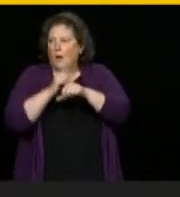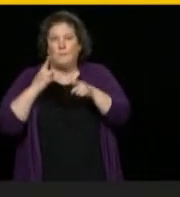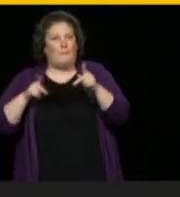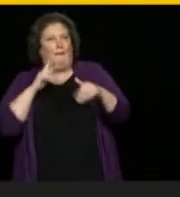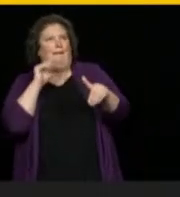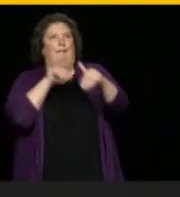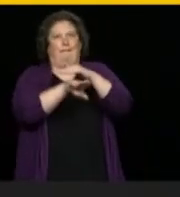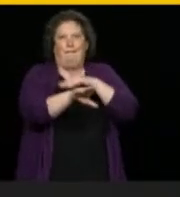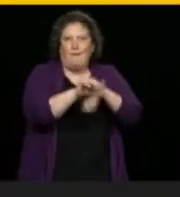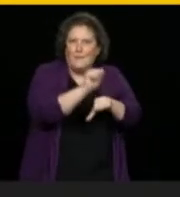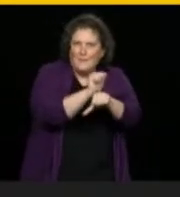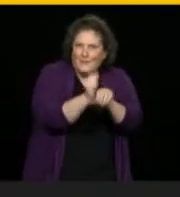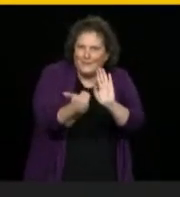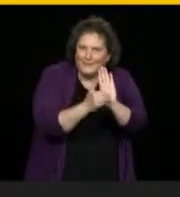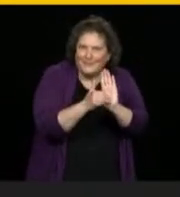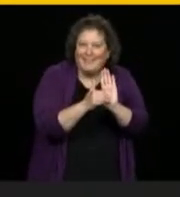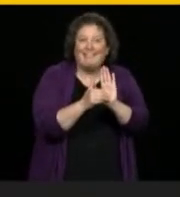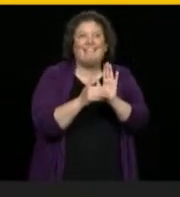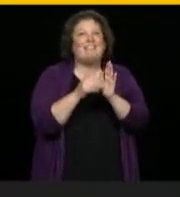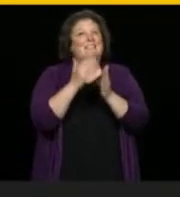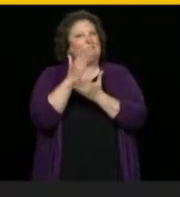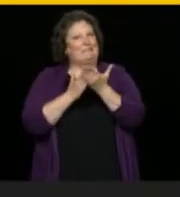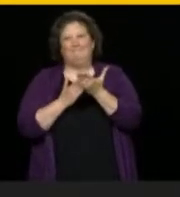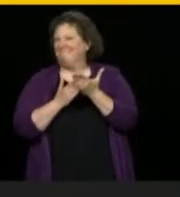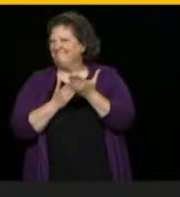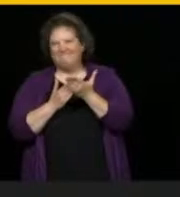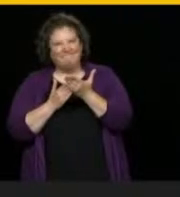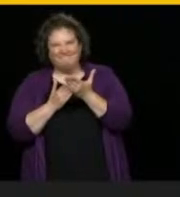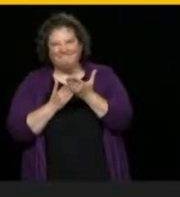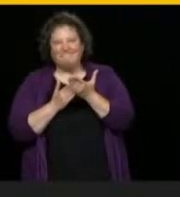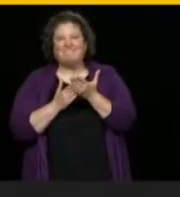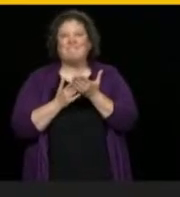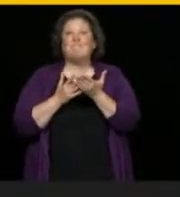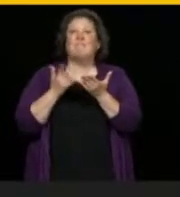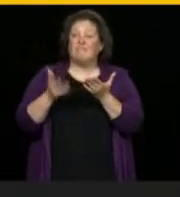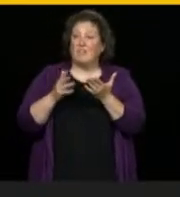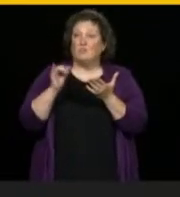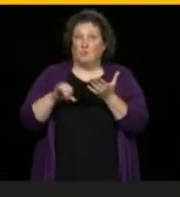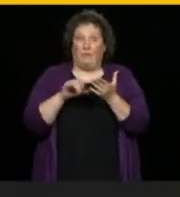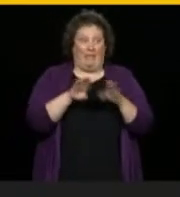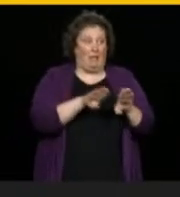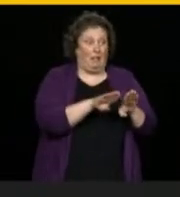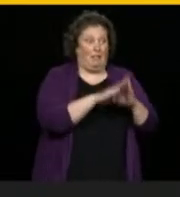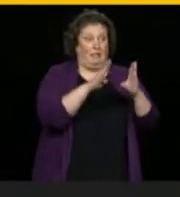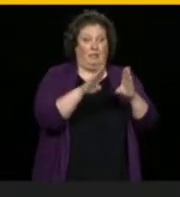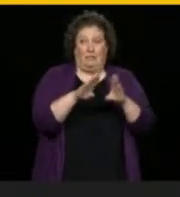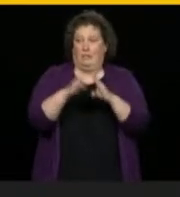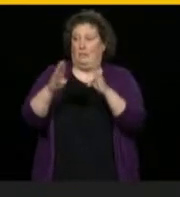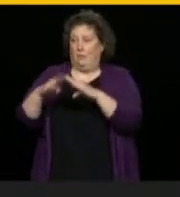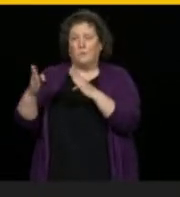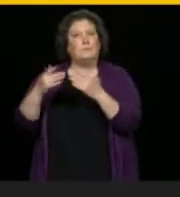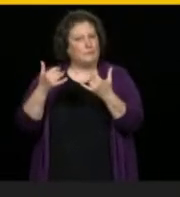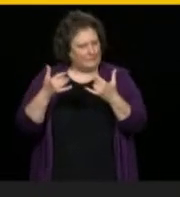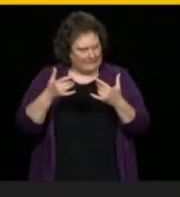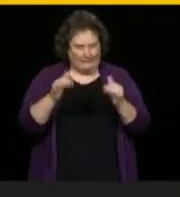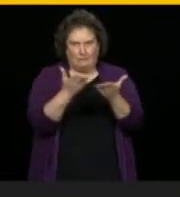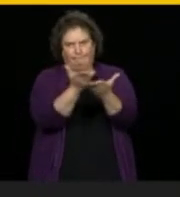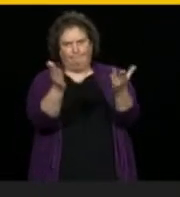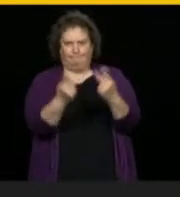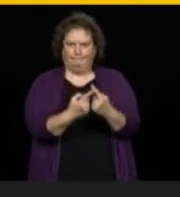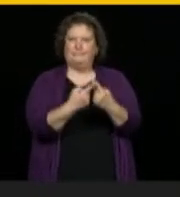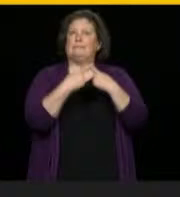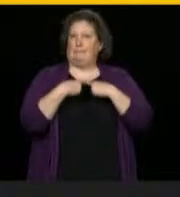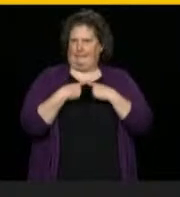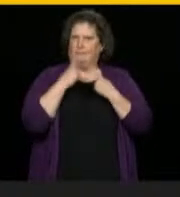When we're moving to this restart, Canadians can count on us to always be there for them. To better understand the impacts